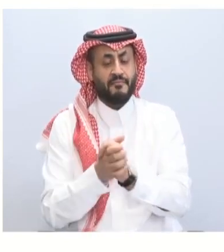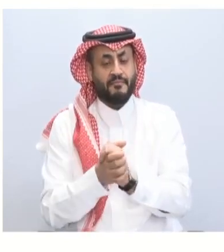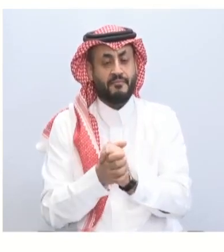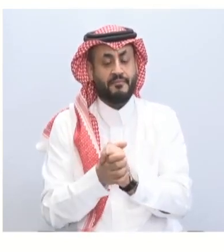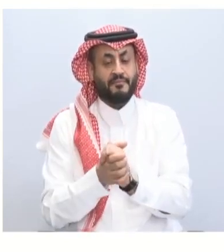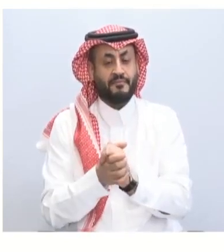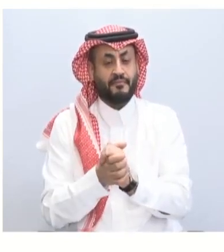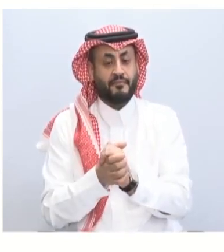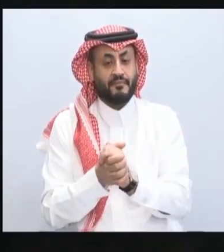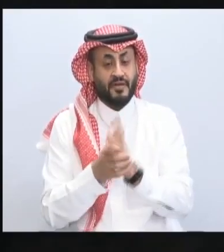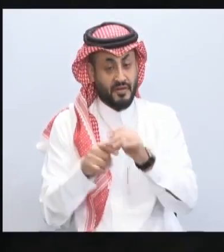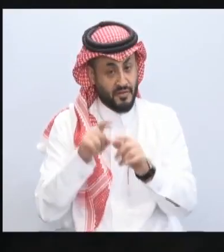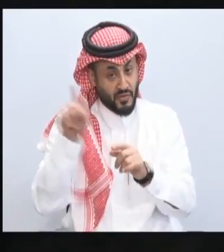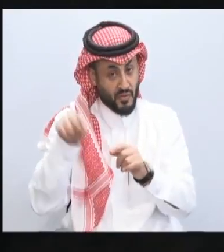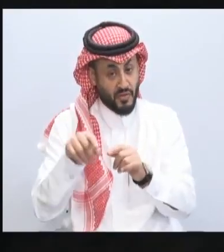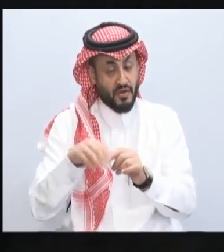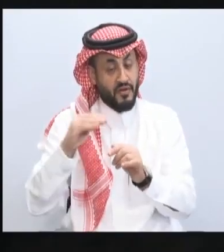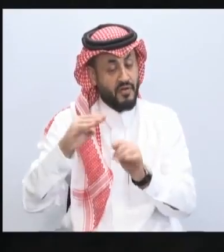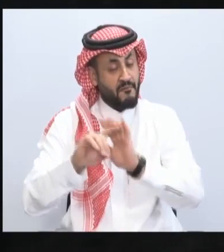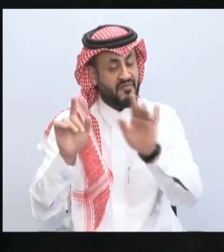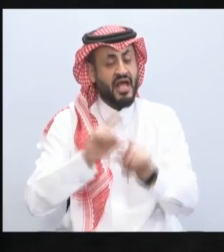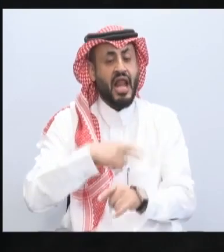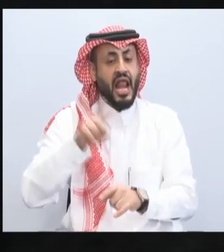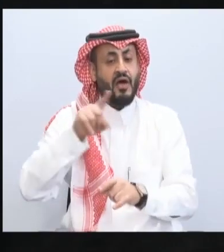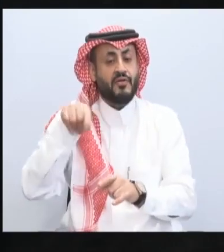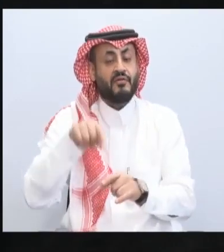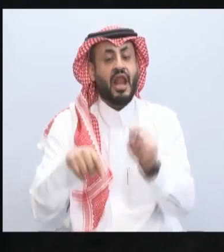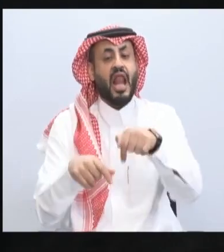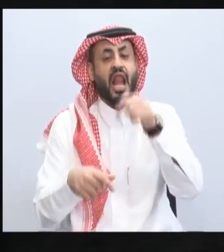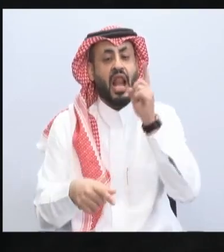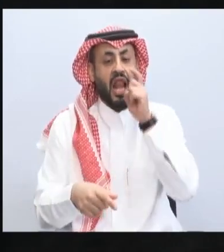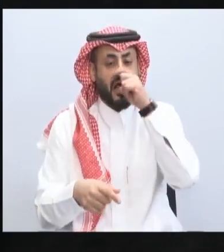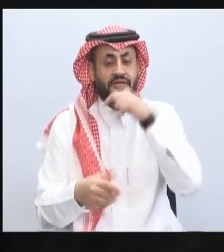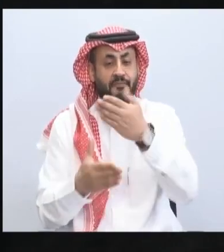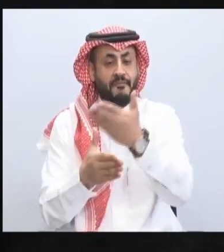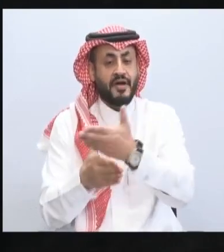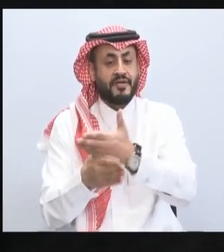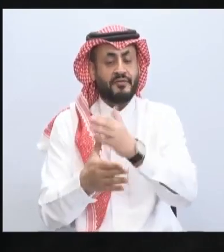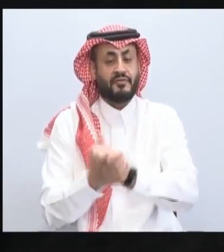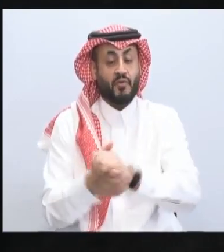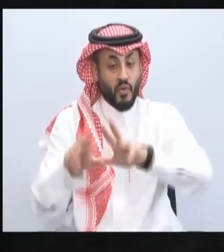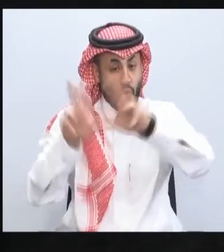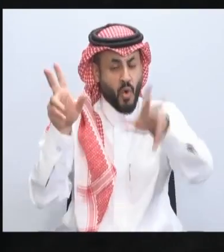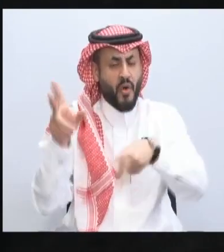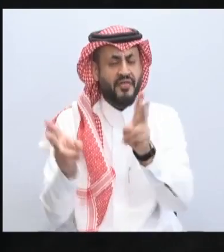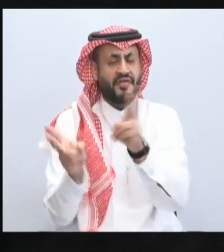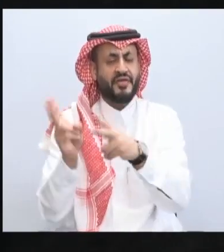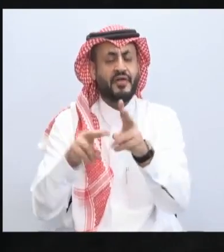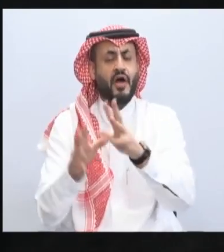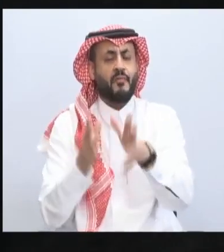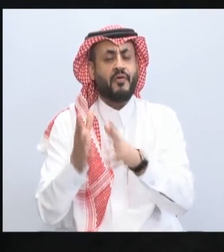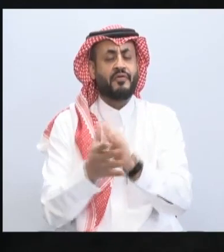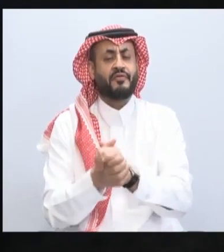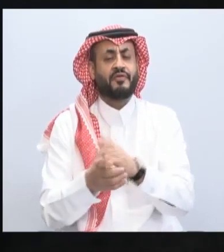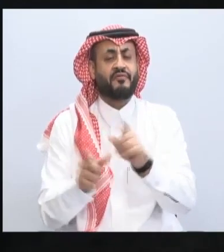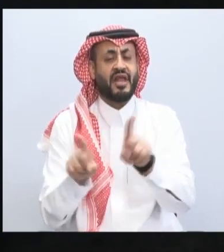So it's not just about answering yes or no. You're going to have your reasons. So there's going to be a complete discussion about